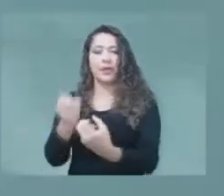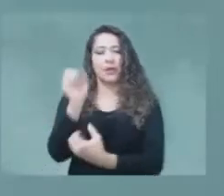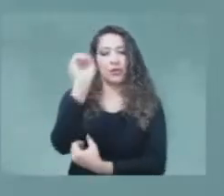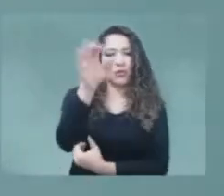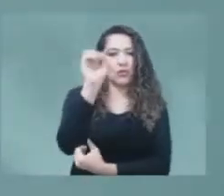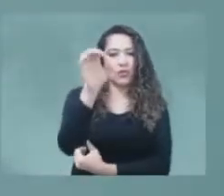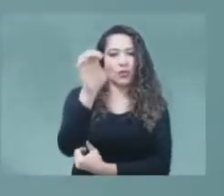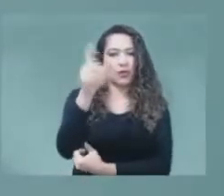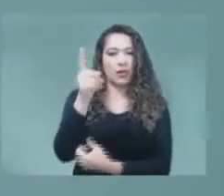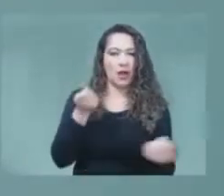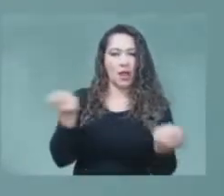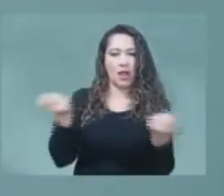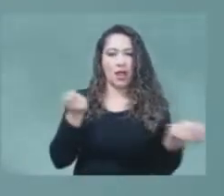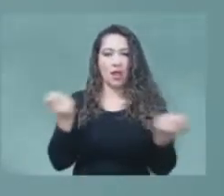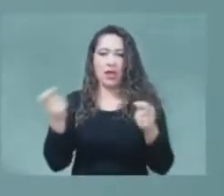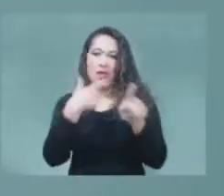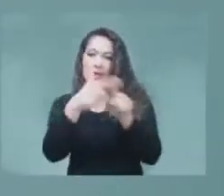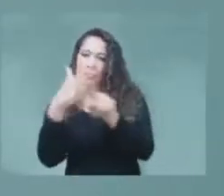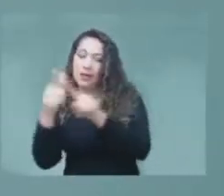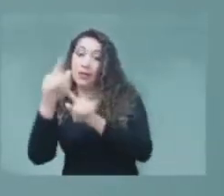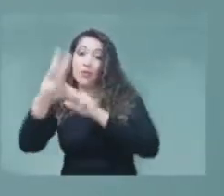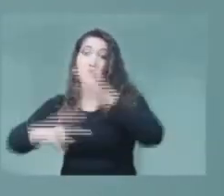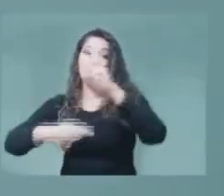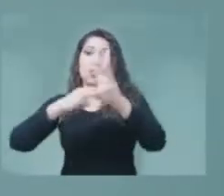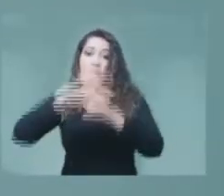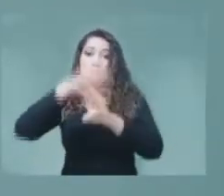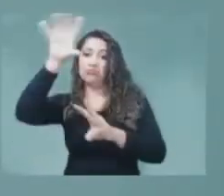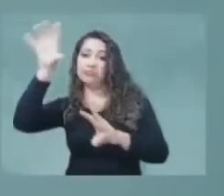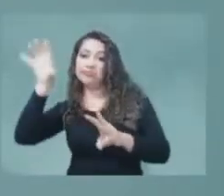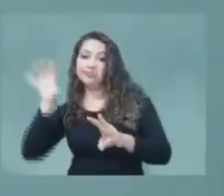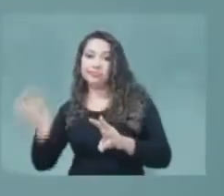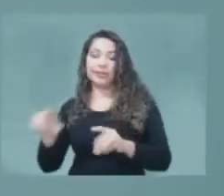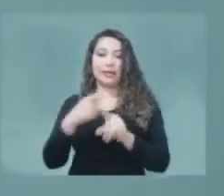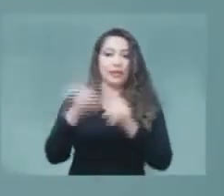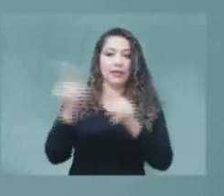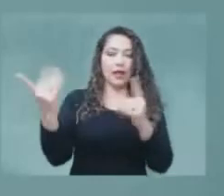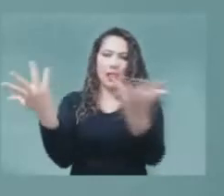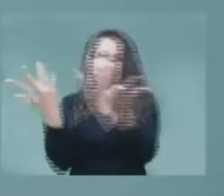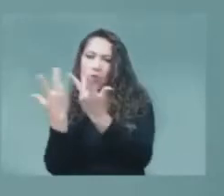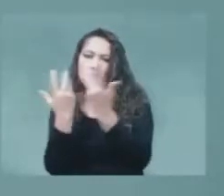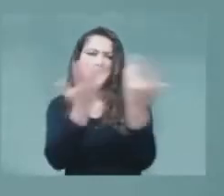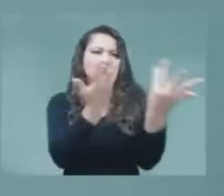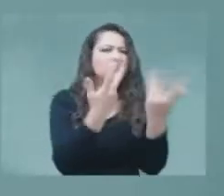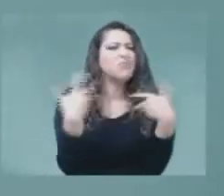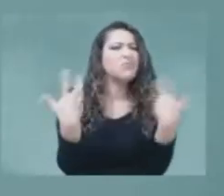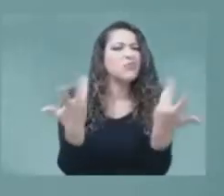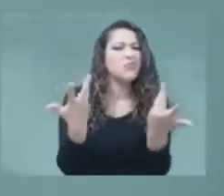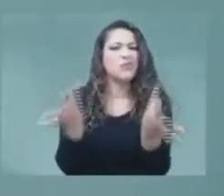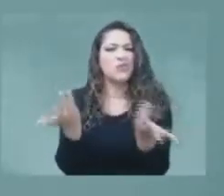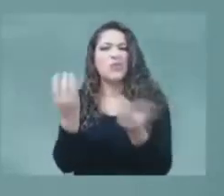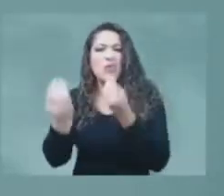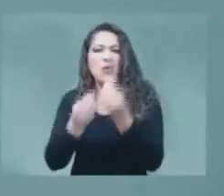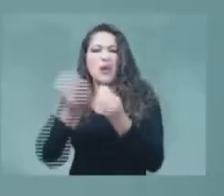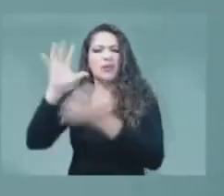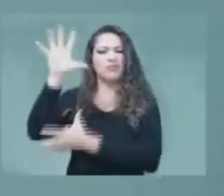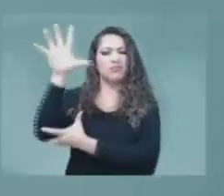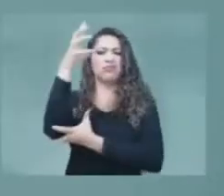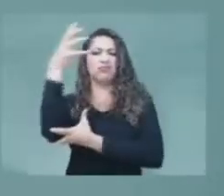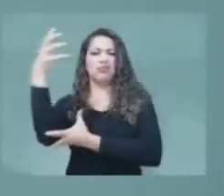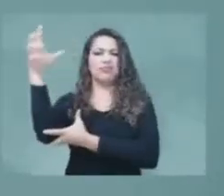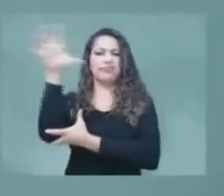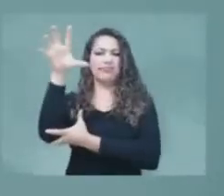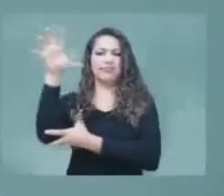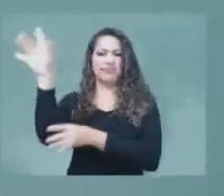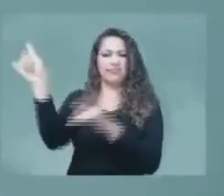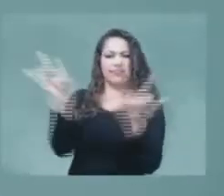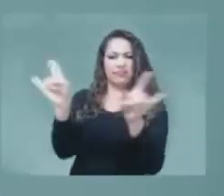another panel with the participation of regulators coming from different parts of the world, so they can tell us about their experience and lessons learned,